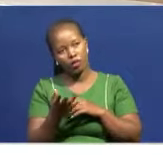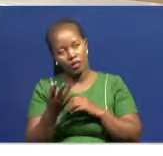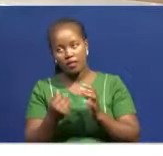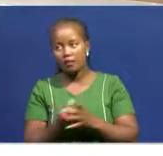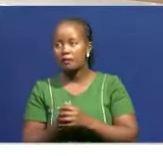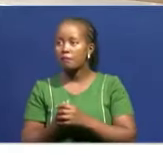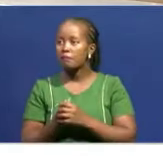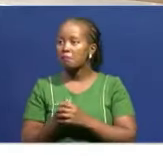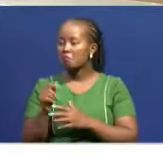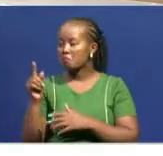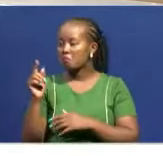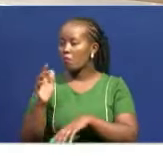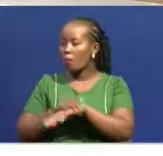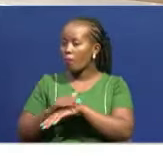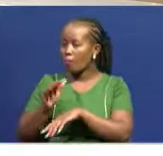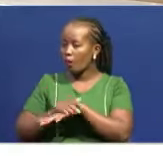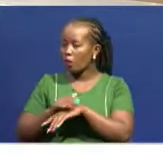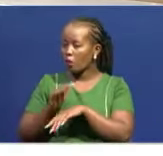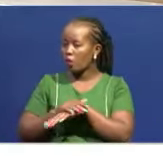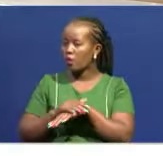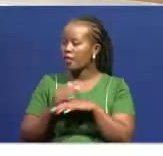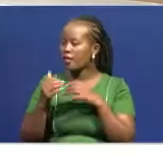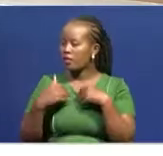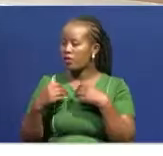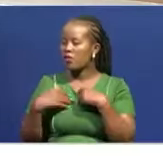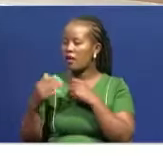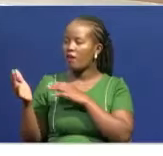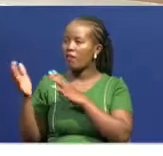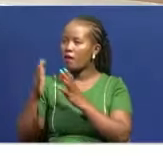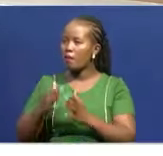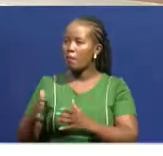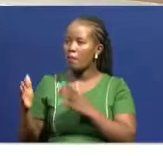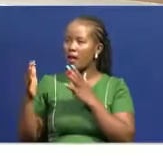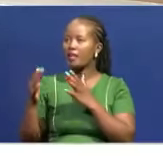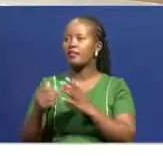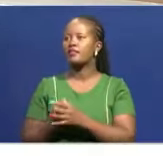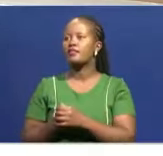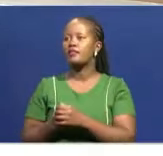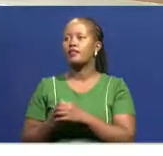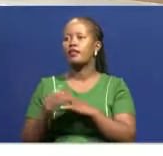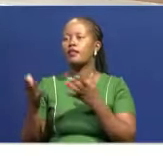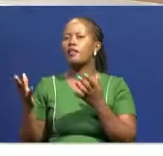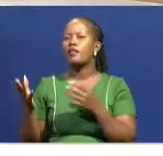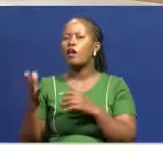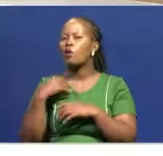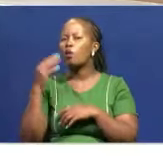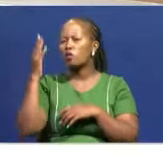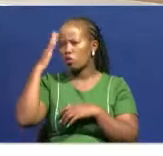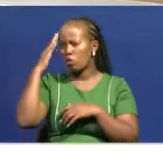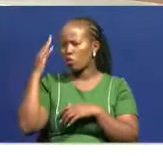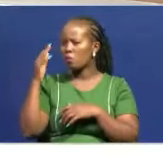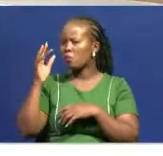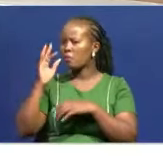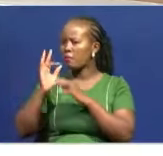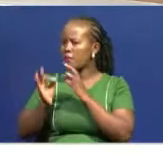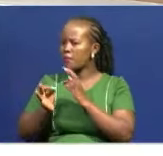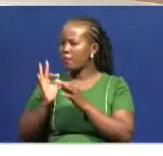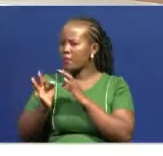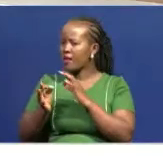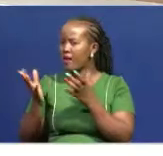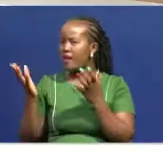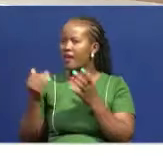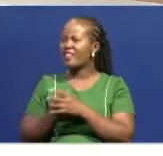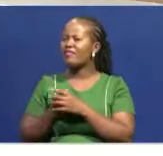It's a very good thing to have a pathway. So what it's normally called is a pathway. So you want to see if Wahome is